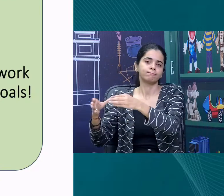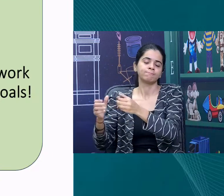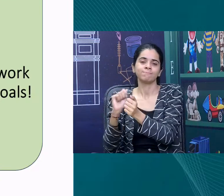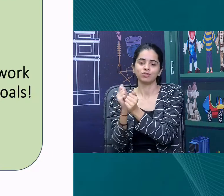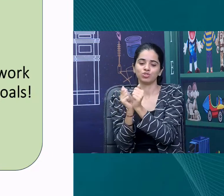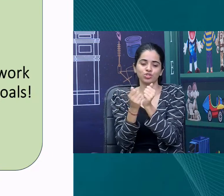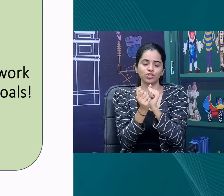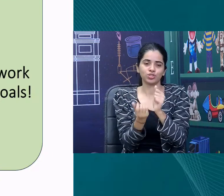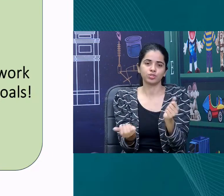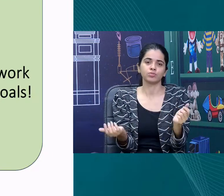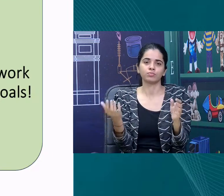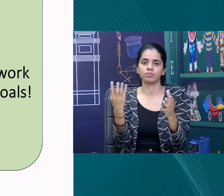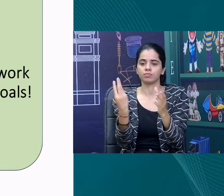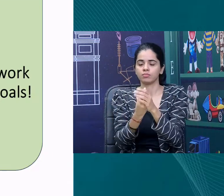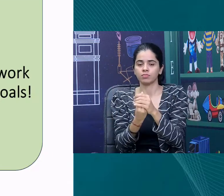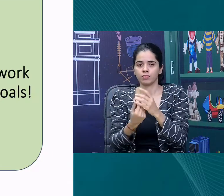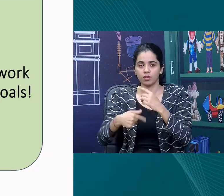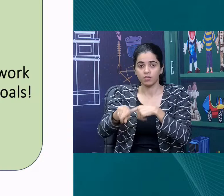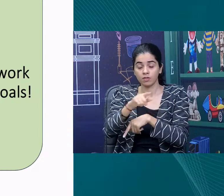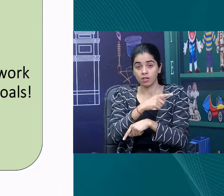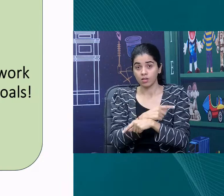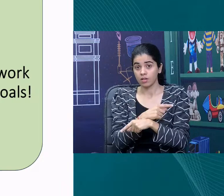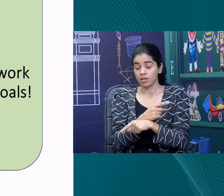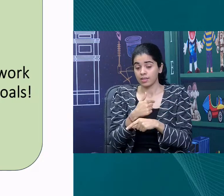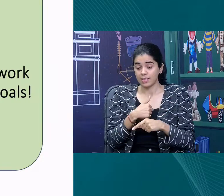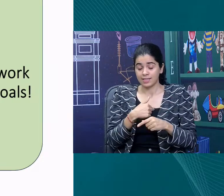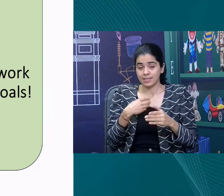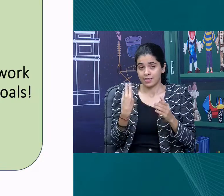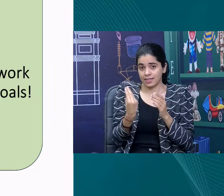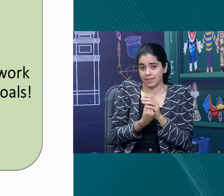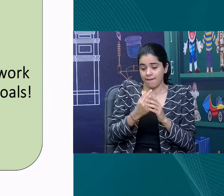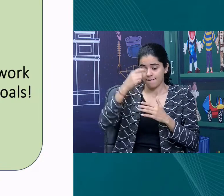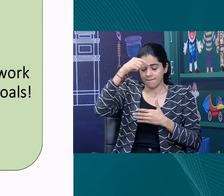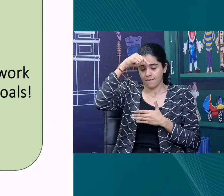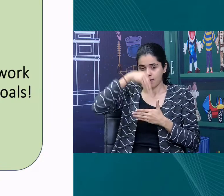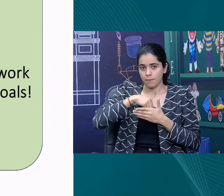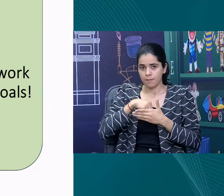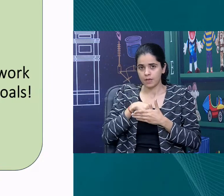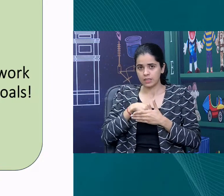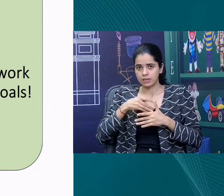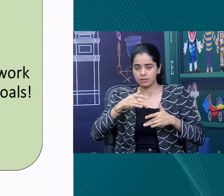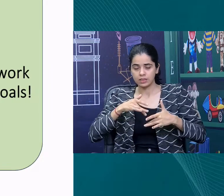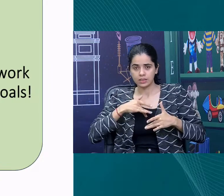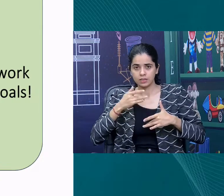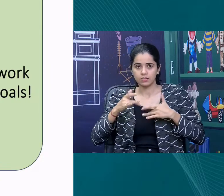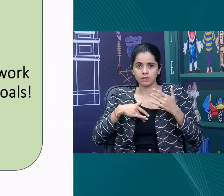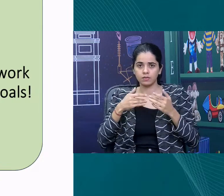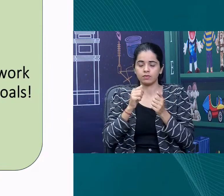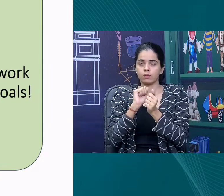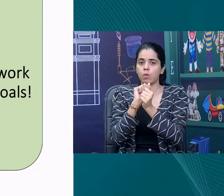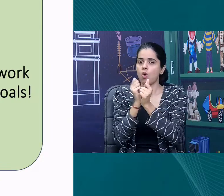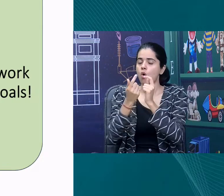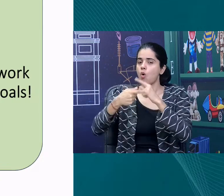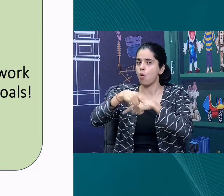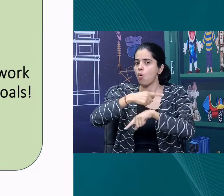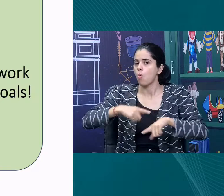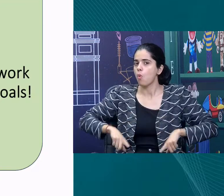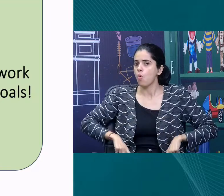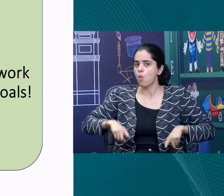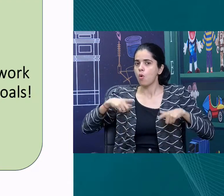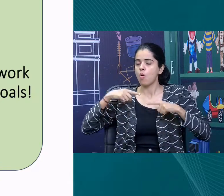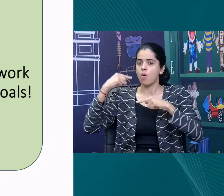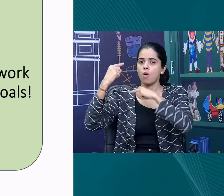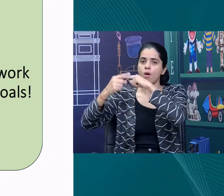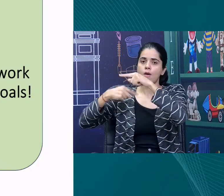competitive with each other, but they're going to be competitive with themselves. They have a ceiling and they work towards the ceiling. I find